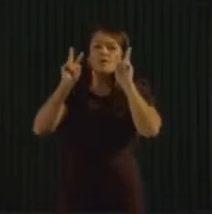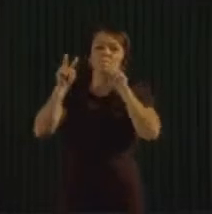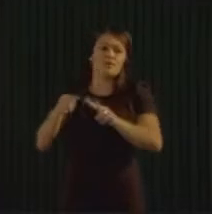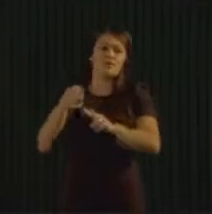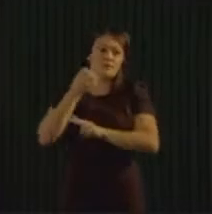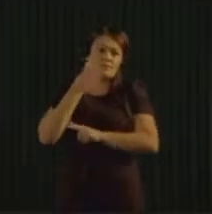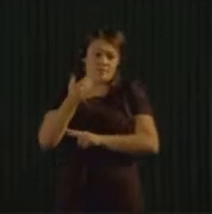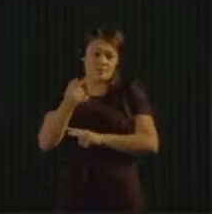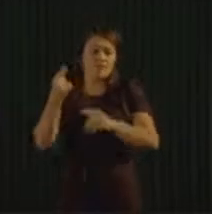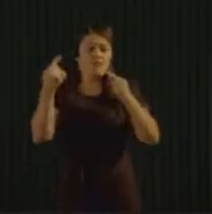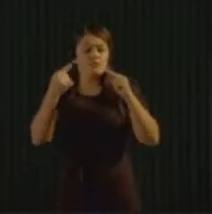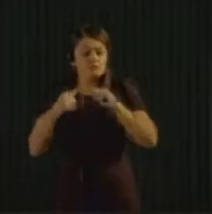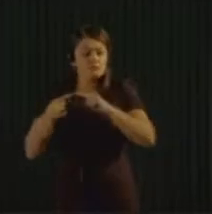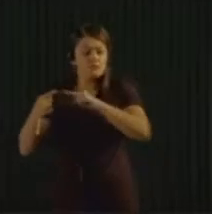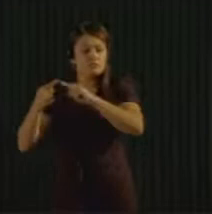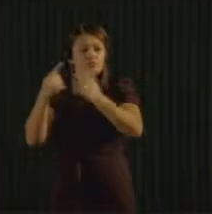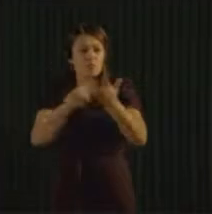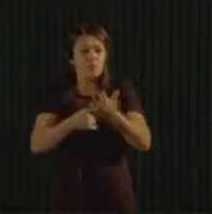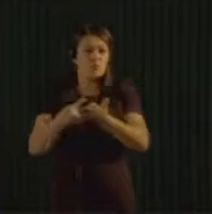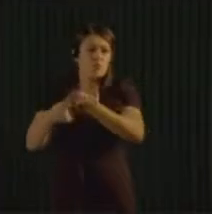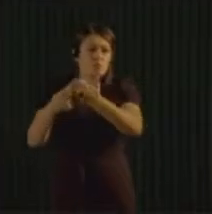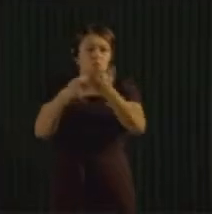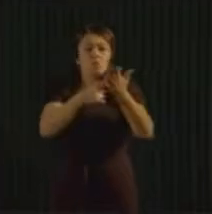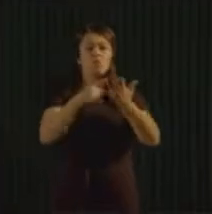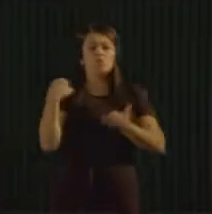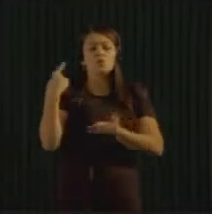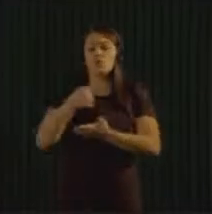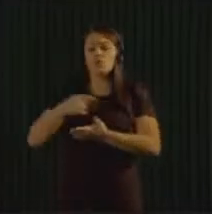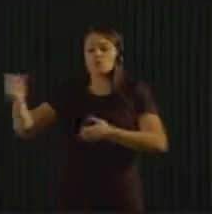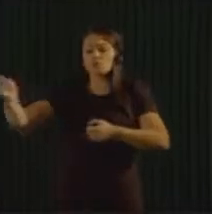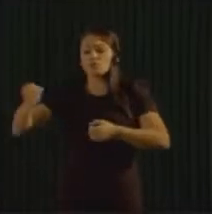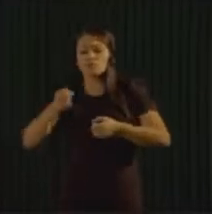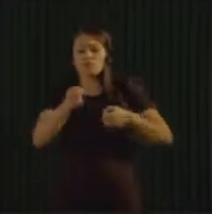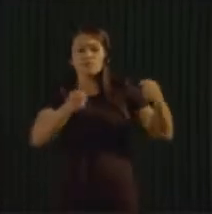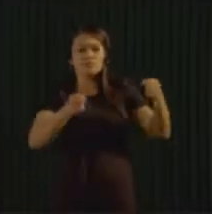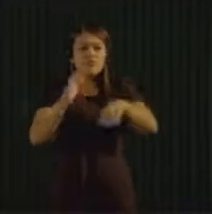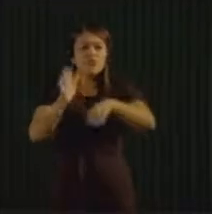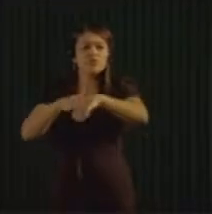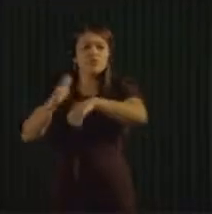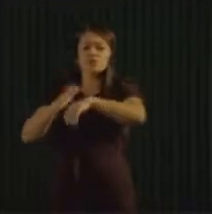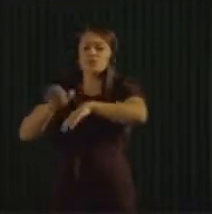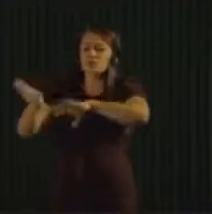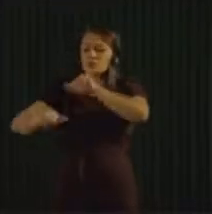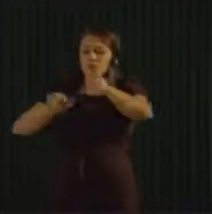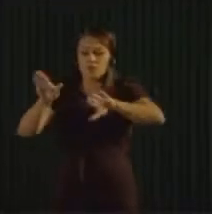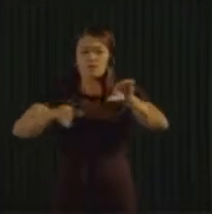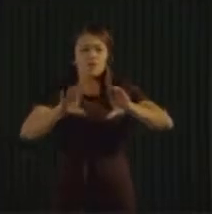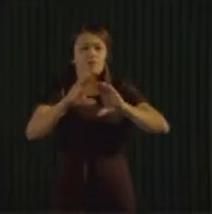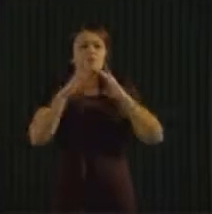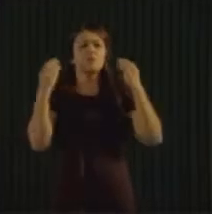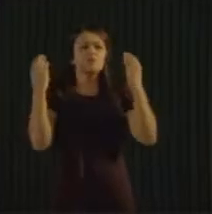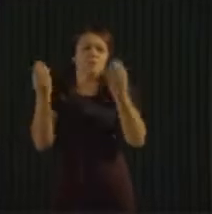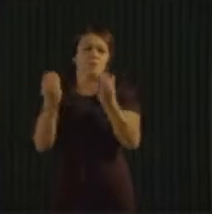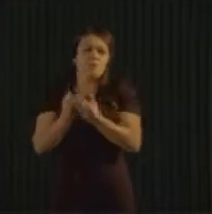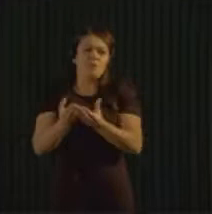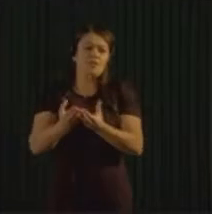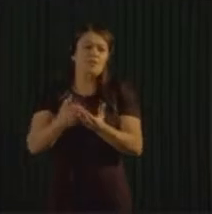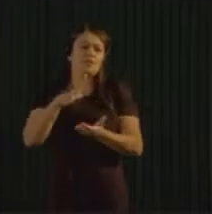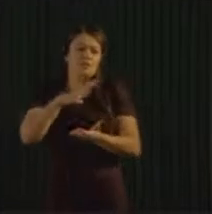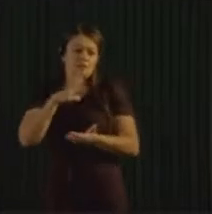are really trying to engage the community level, local area, at the same time for the small